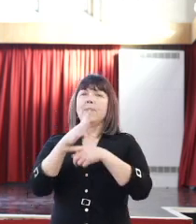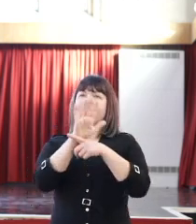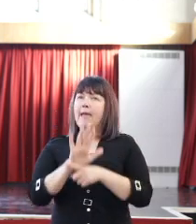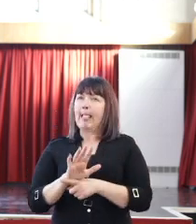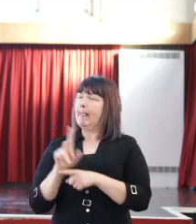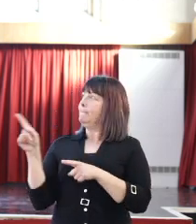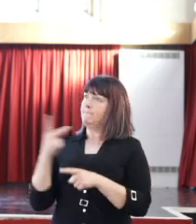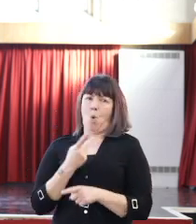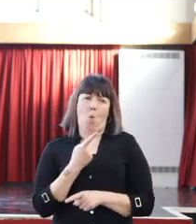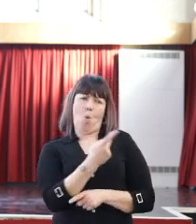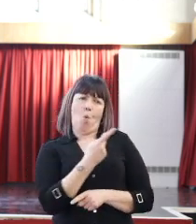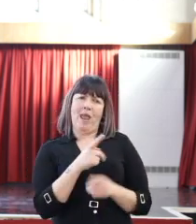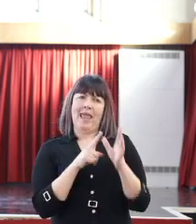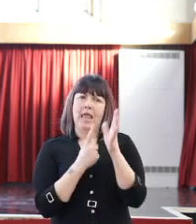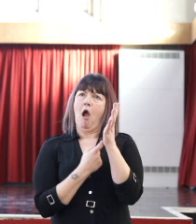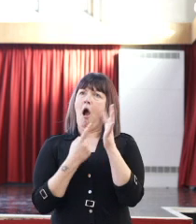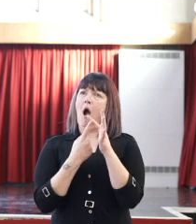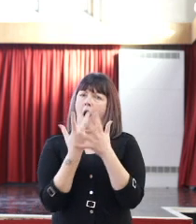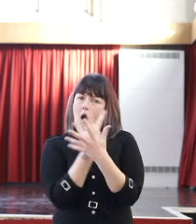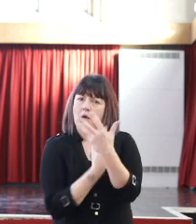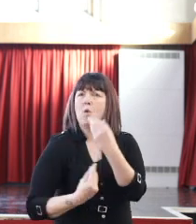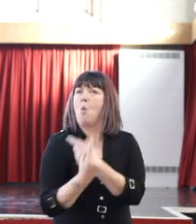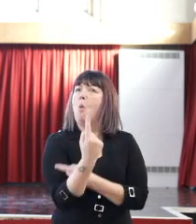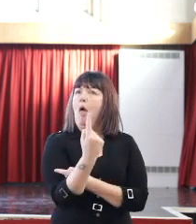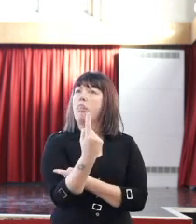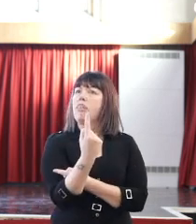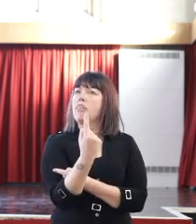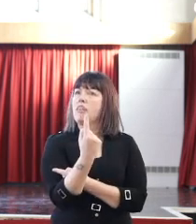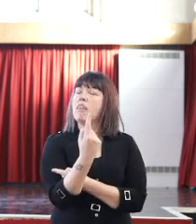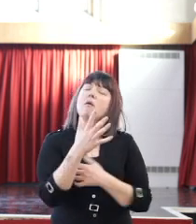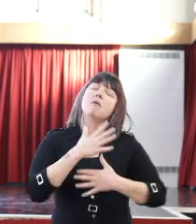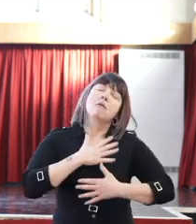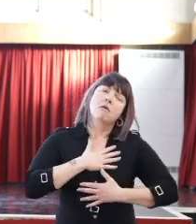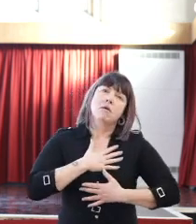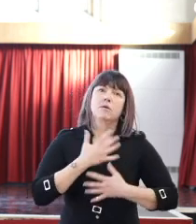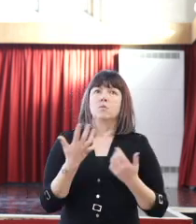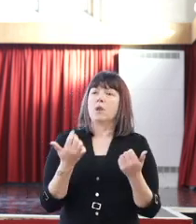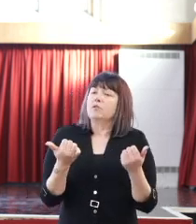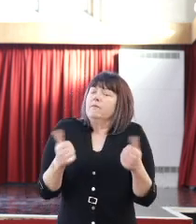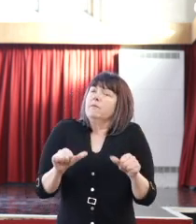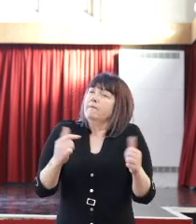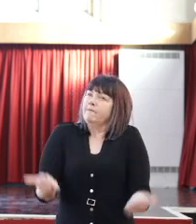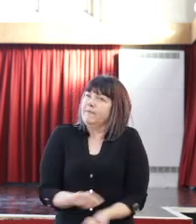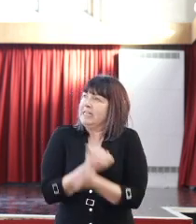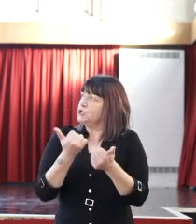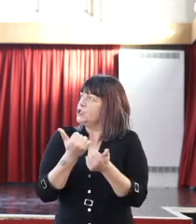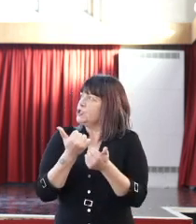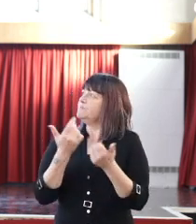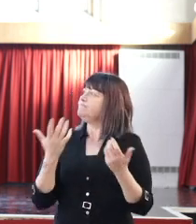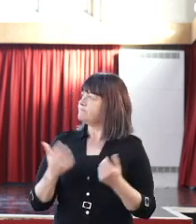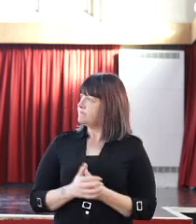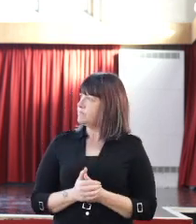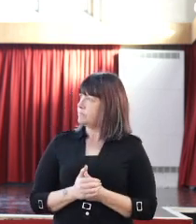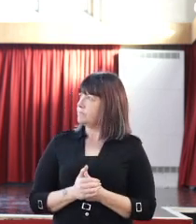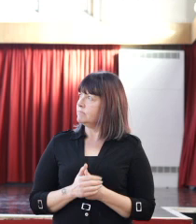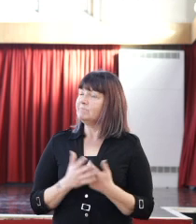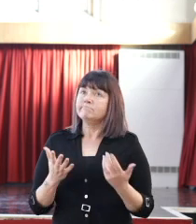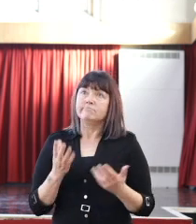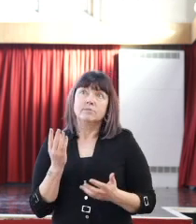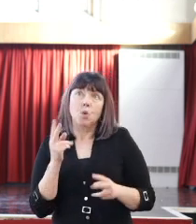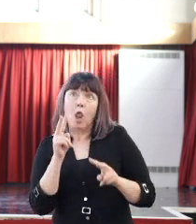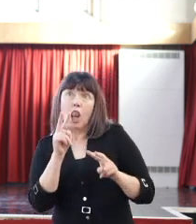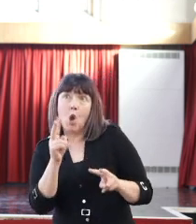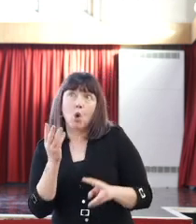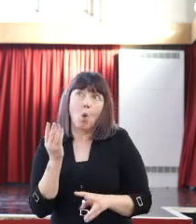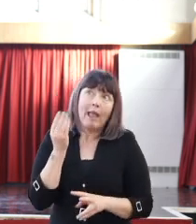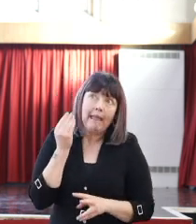pieces of fantastic poetry, and I would like to end my little bit looking at one of, and being able to hear, hopefully looking at